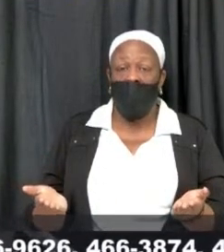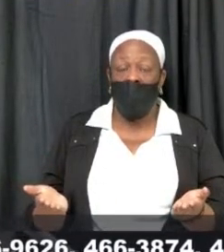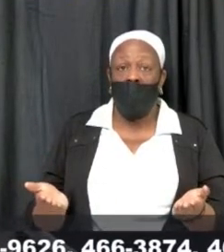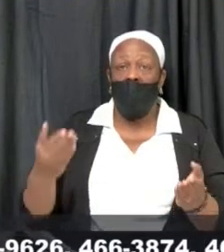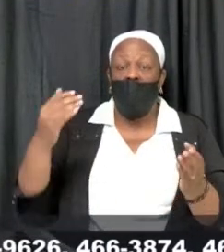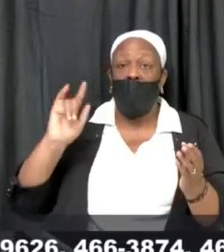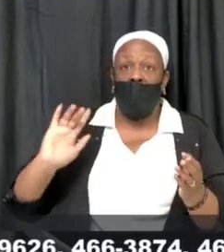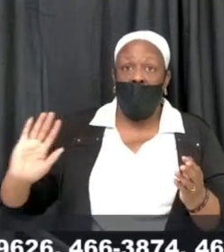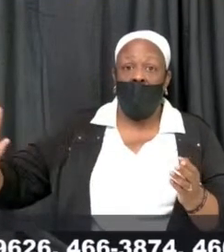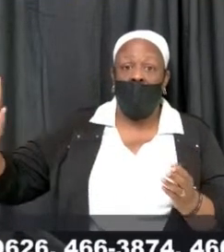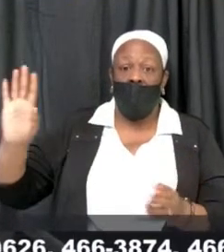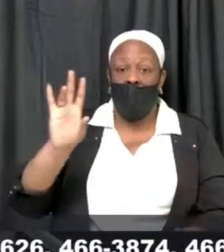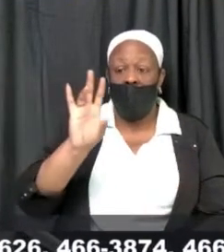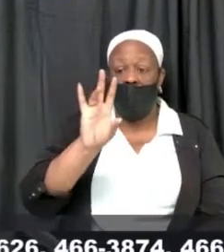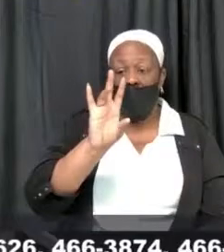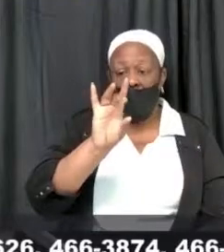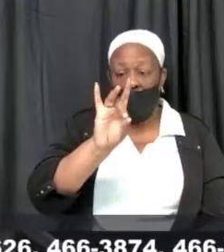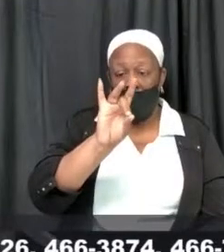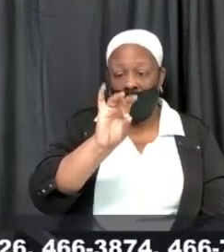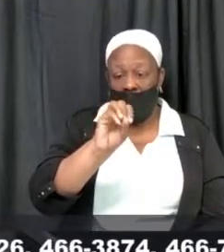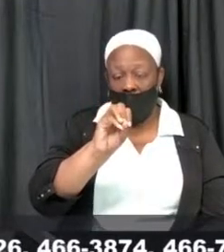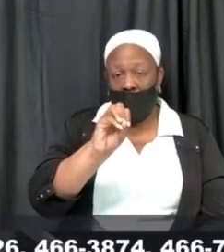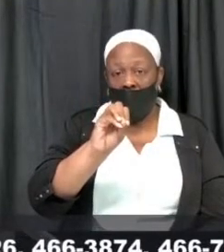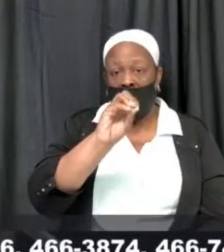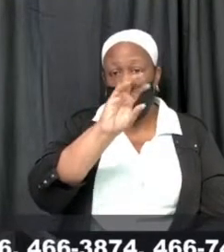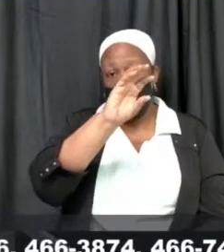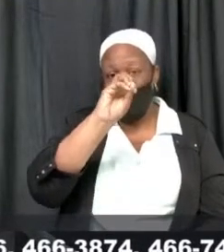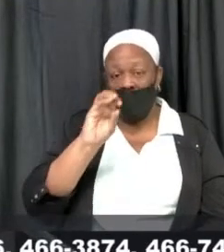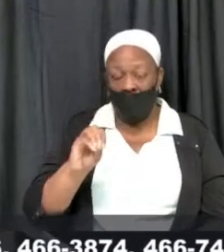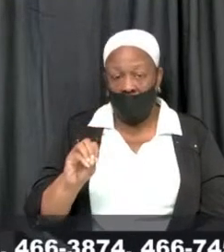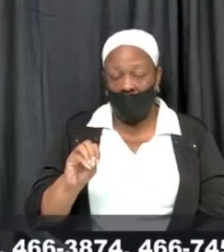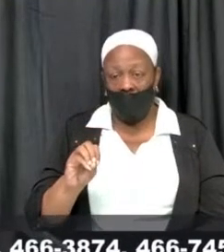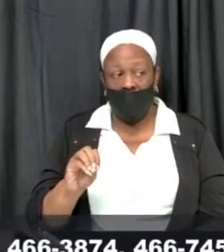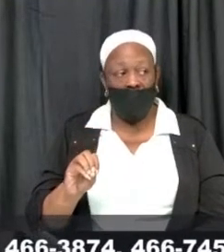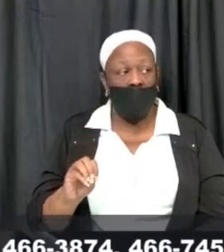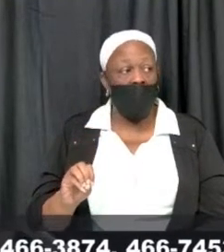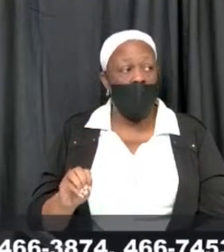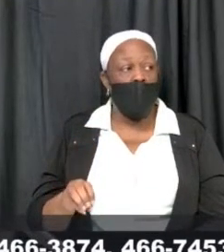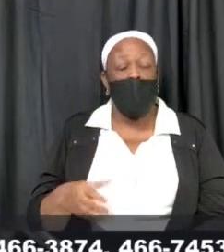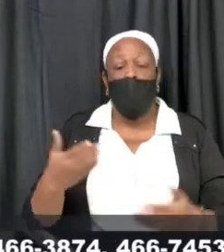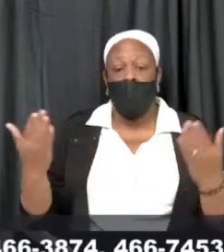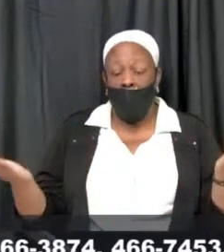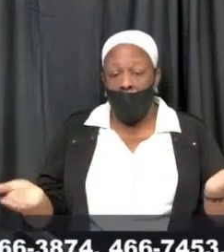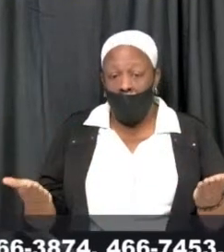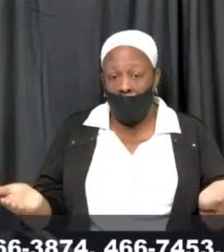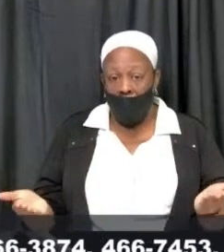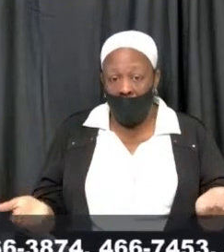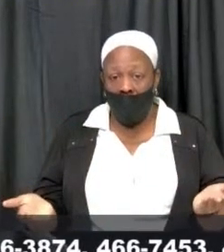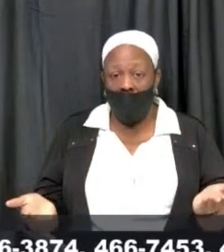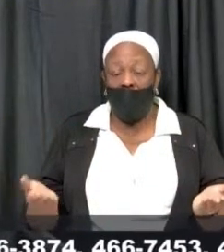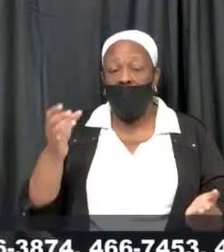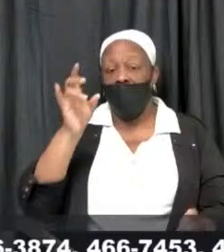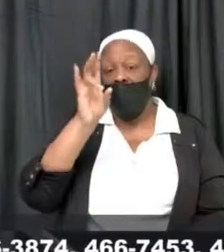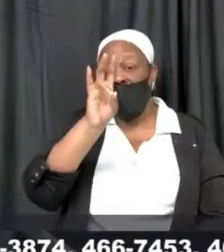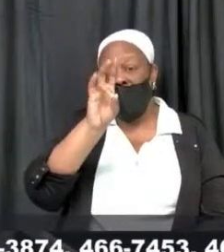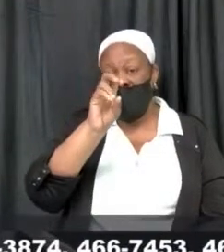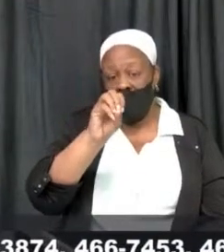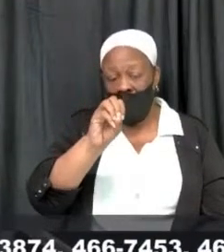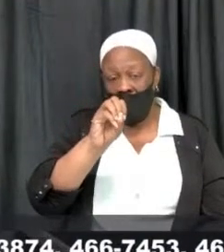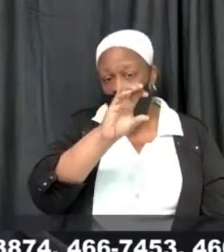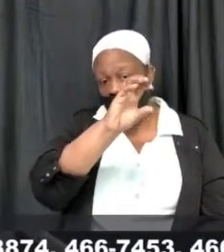target is 70%. Will it remain at 70, or will this figure